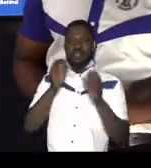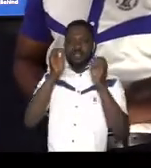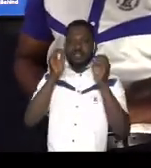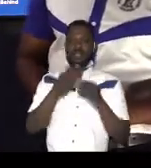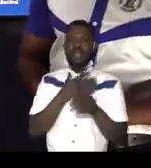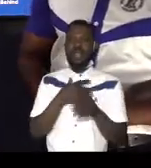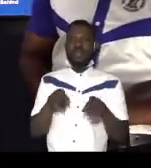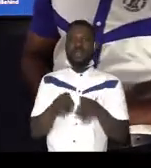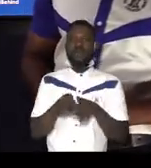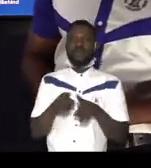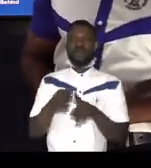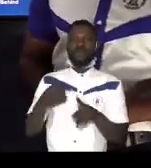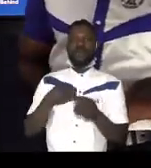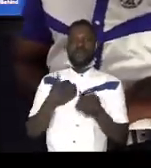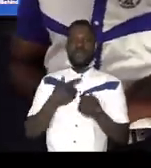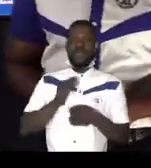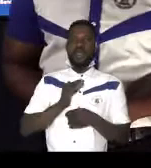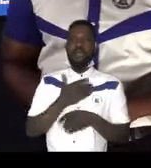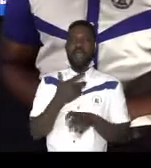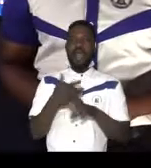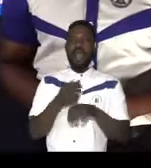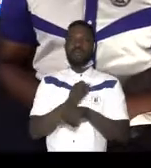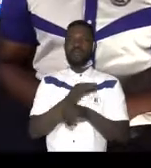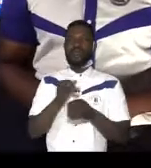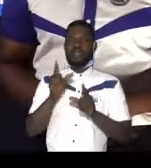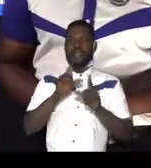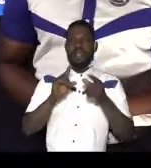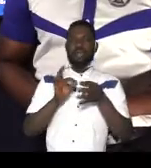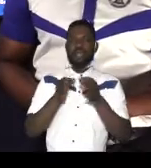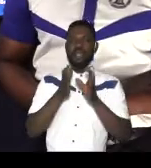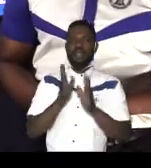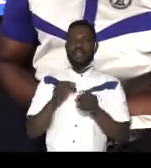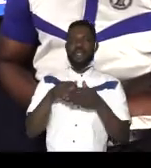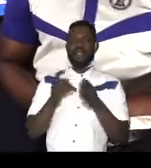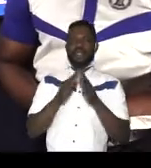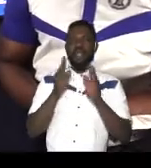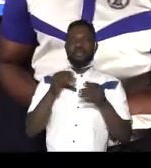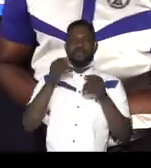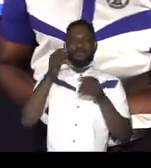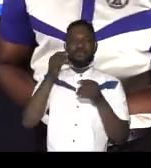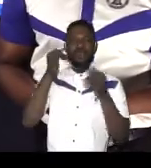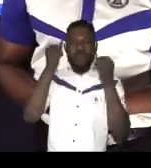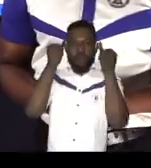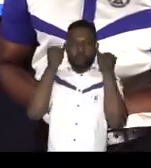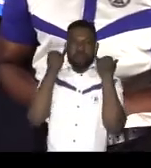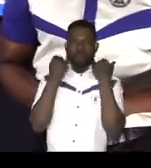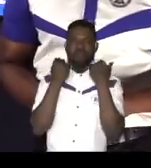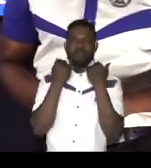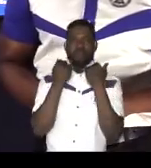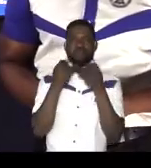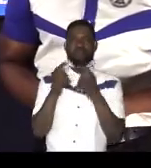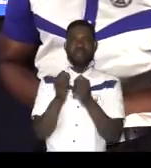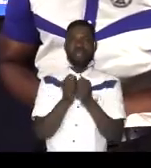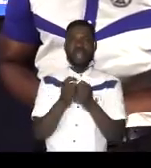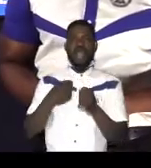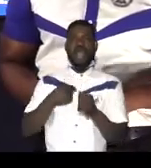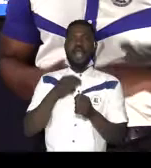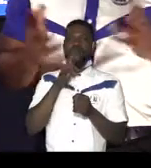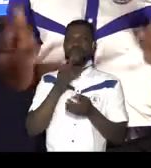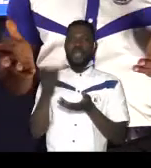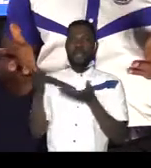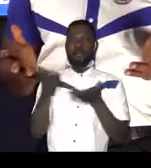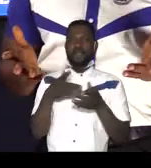teacher. And we also have our hard-working sign language interpreter in the house. He is Uncle Niyi.